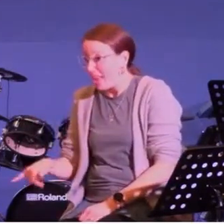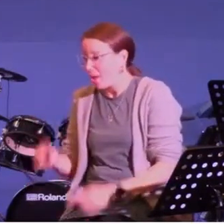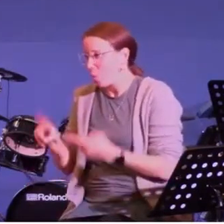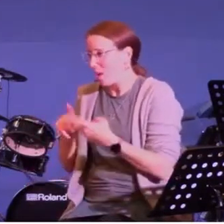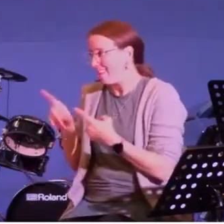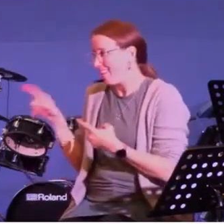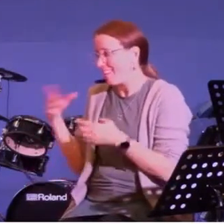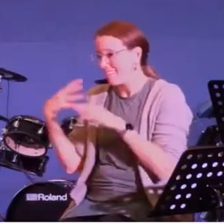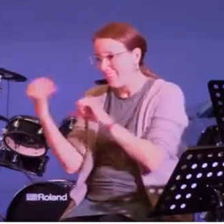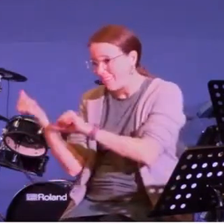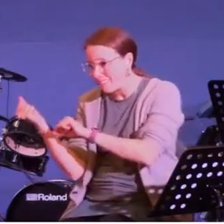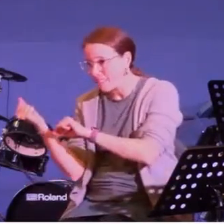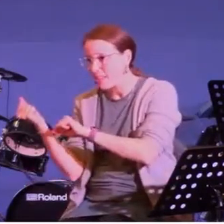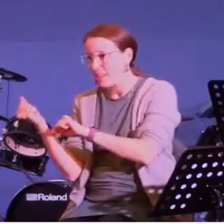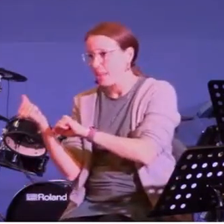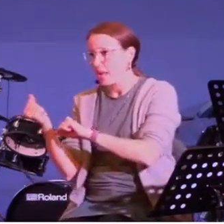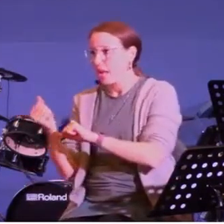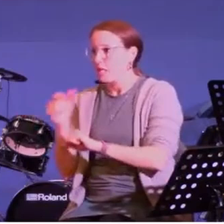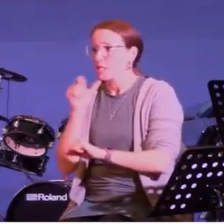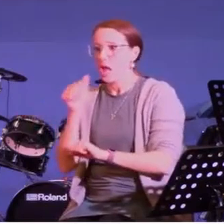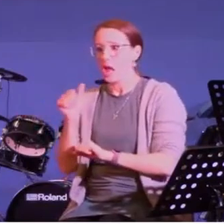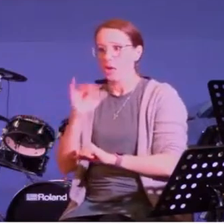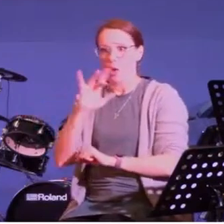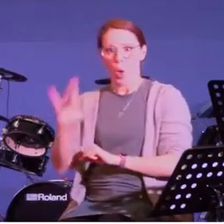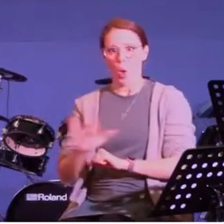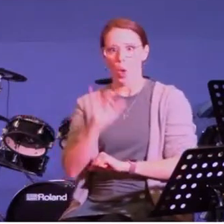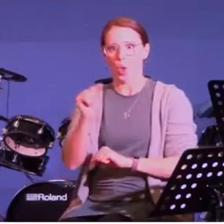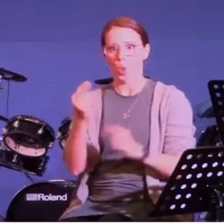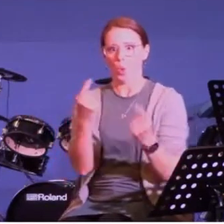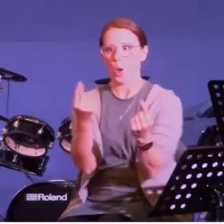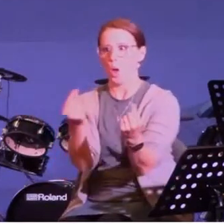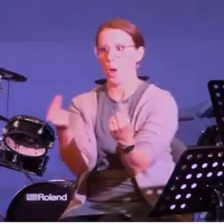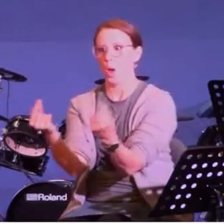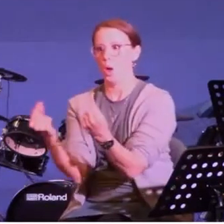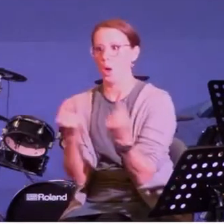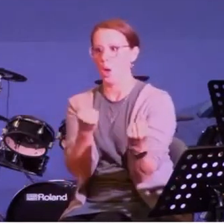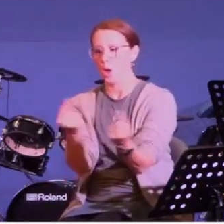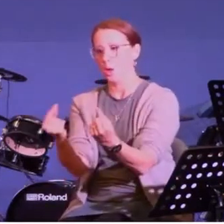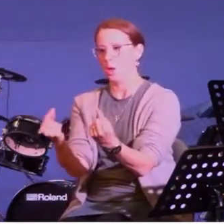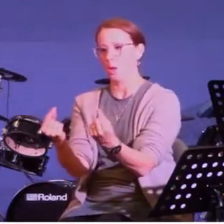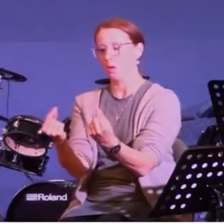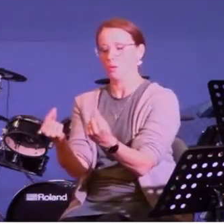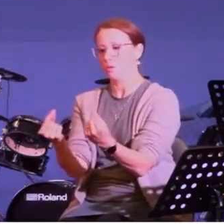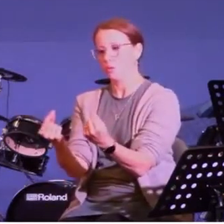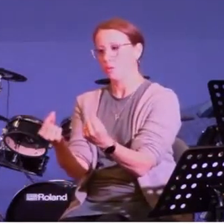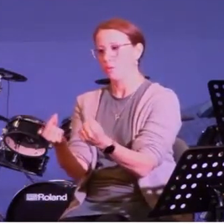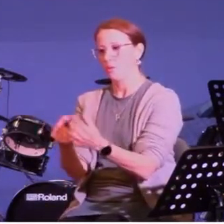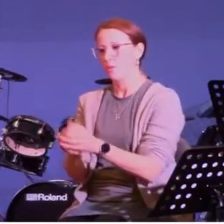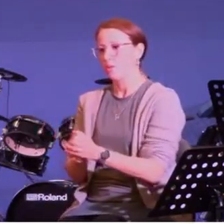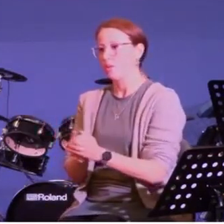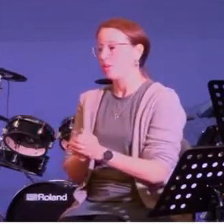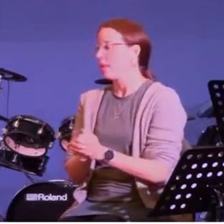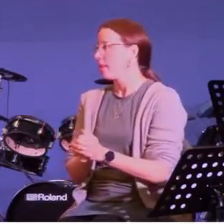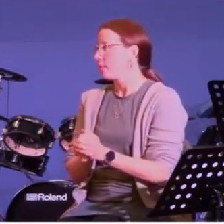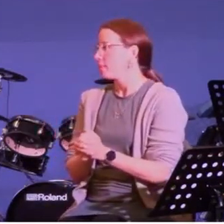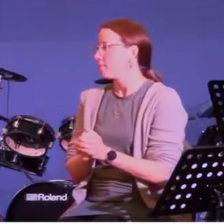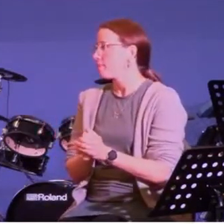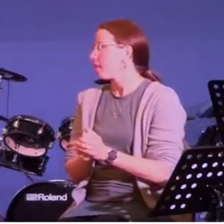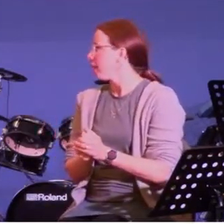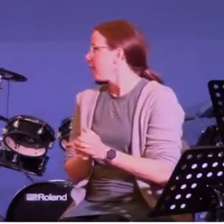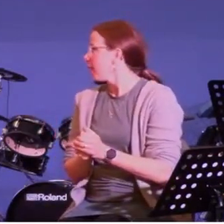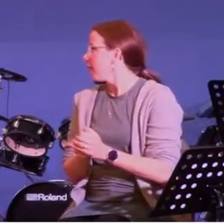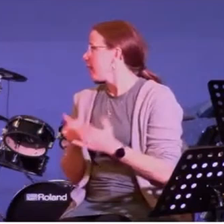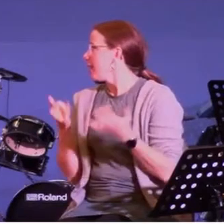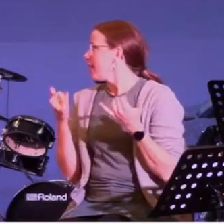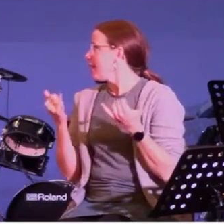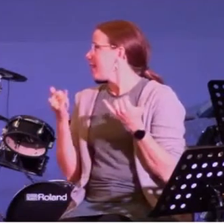left saying, oh, who's going to lead this ministry? Because, I mean, if he didn't, I mean, this isn't